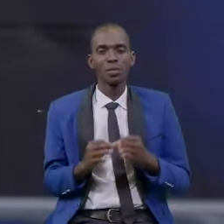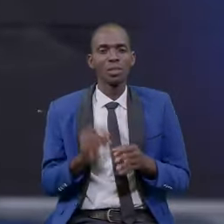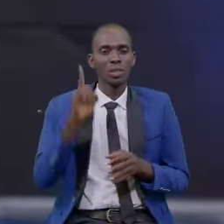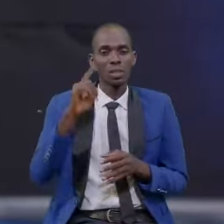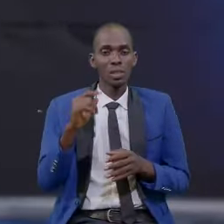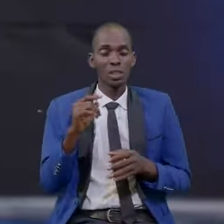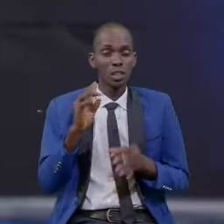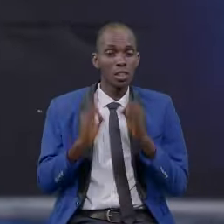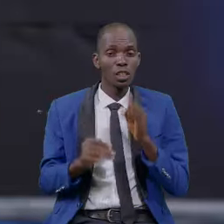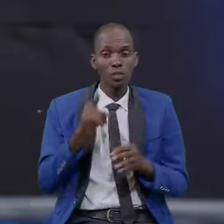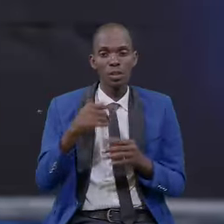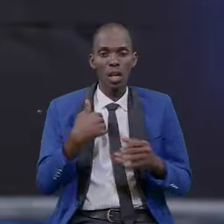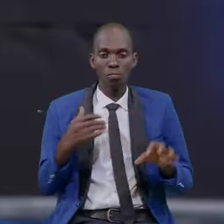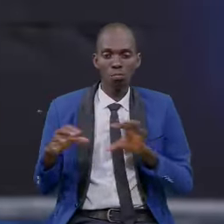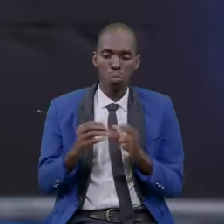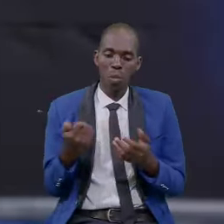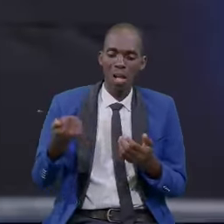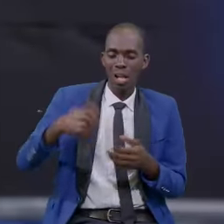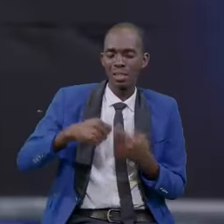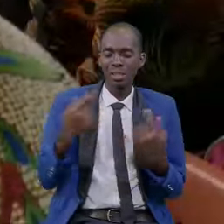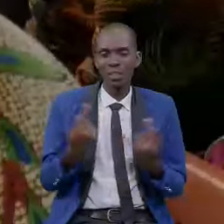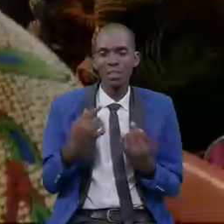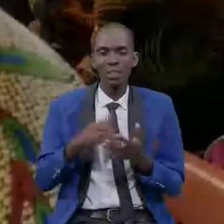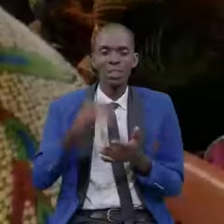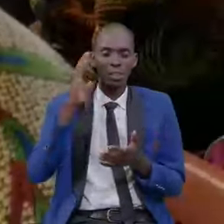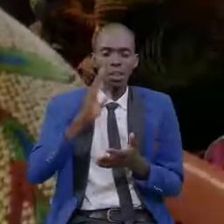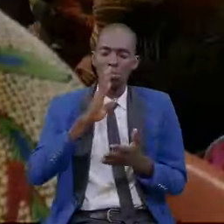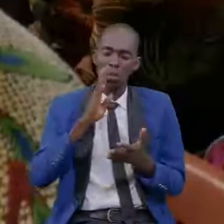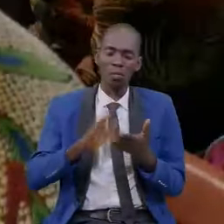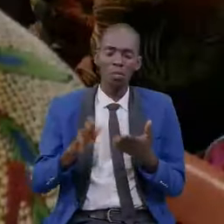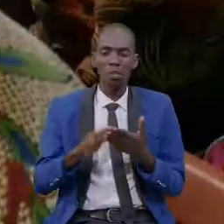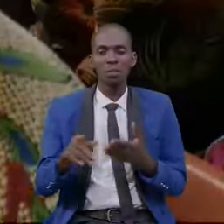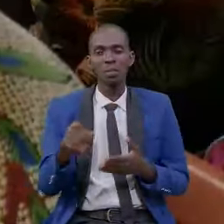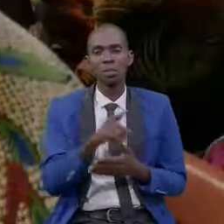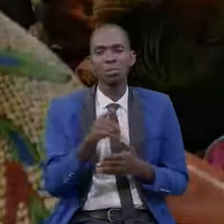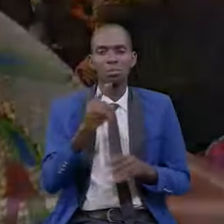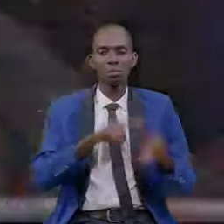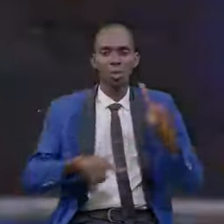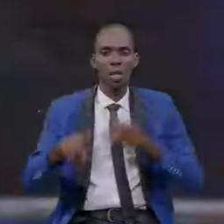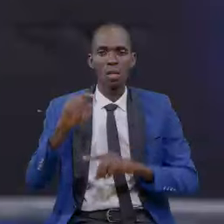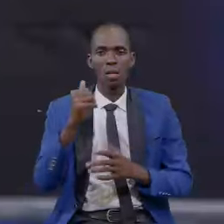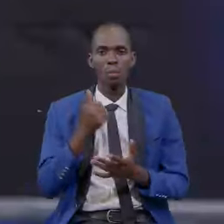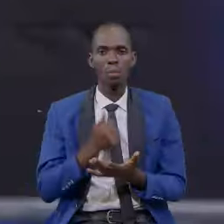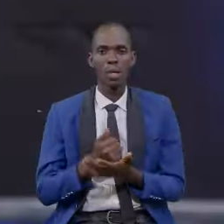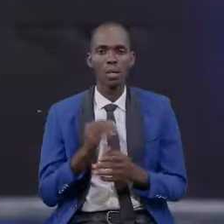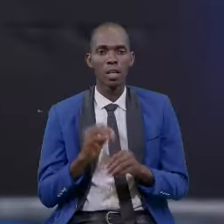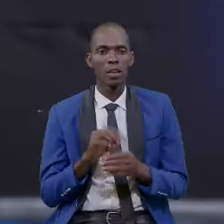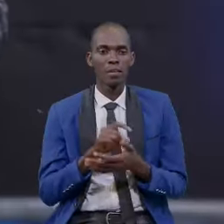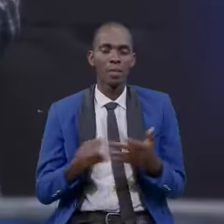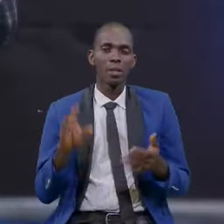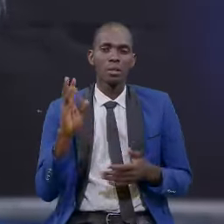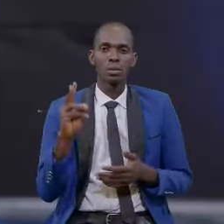be forgiven him. Somebody shout amen. Amen. Then it says in verse 16,